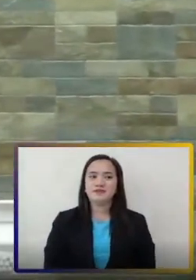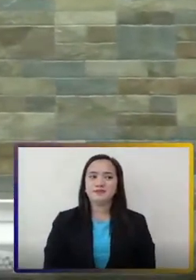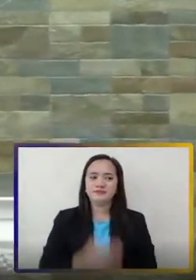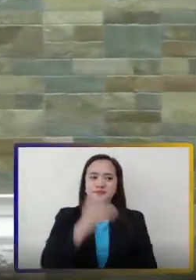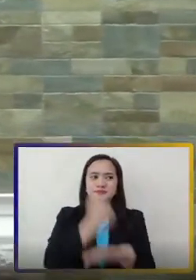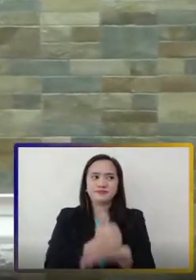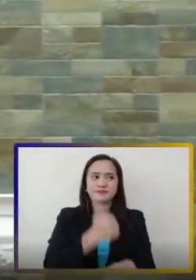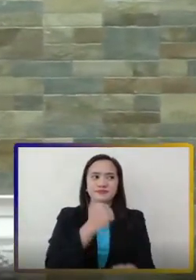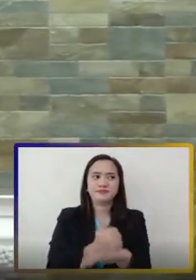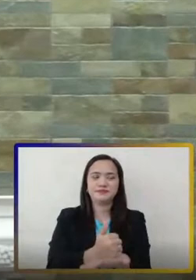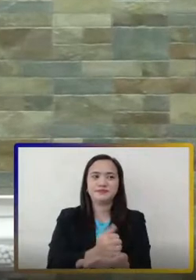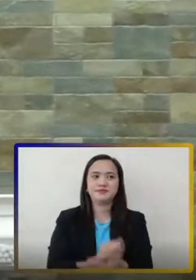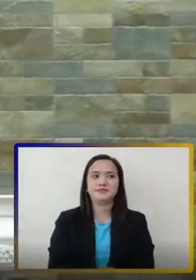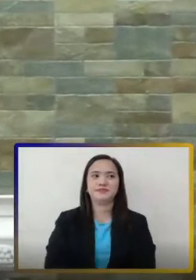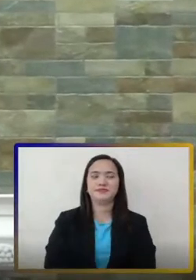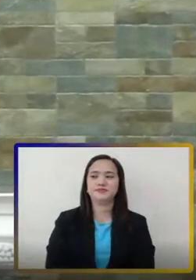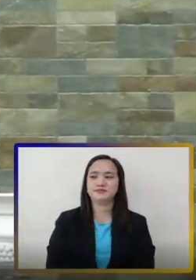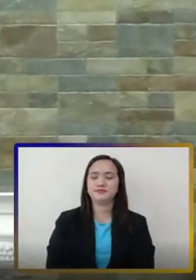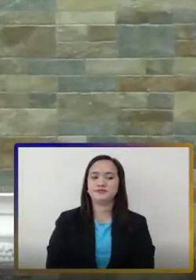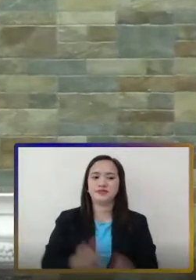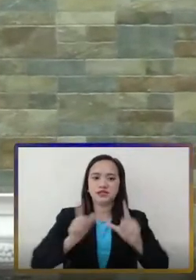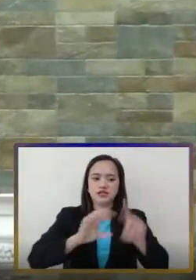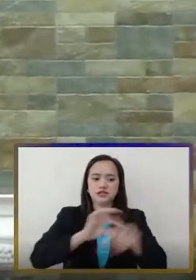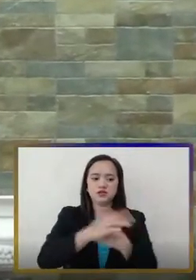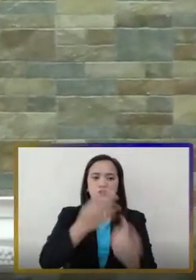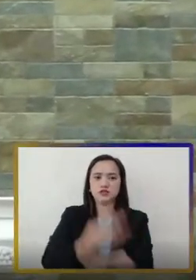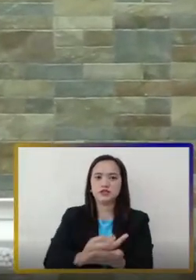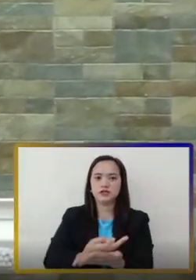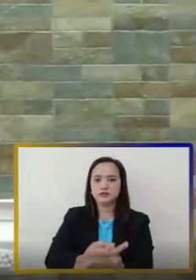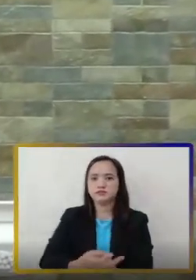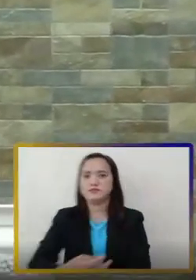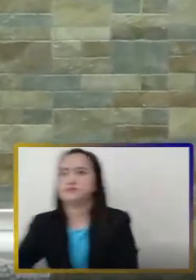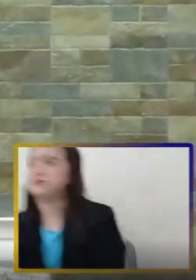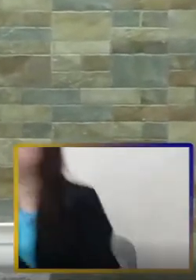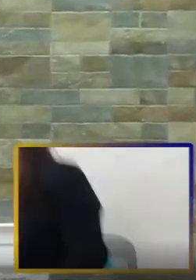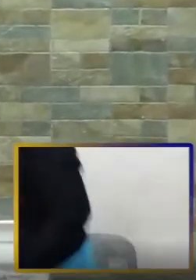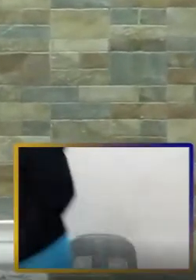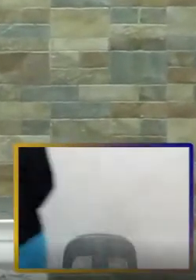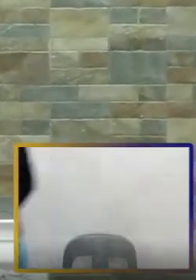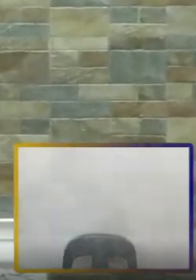Amen, amen. All right. Shall we all stand, please?